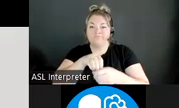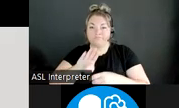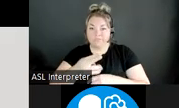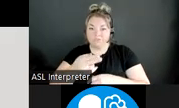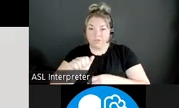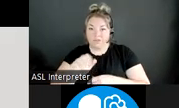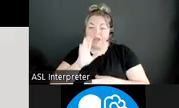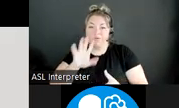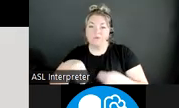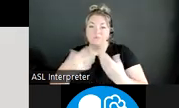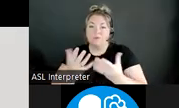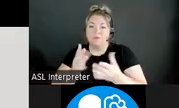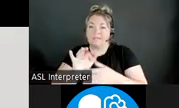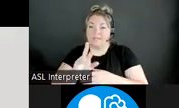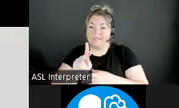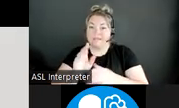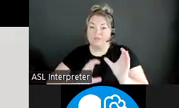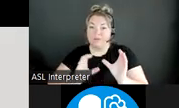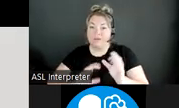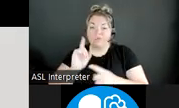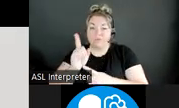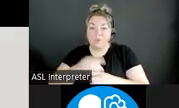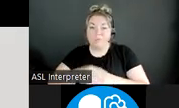I will put that link in the chat in just a minute.